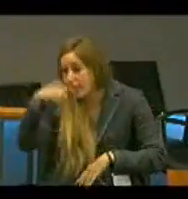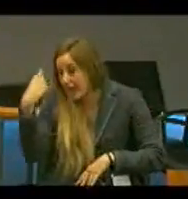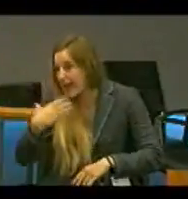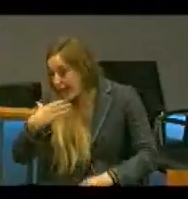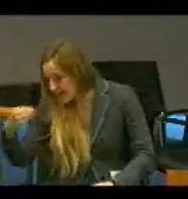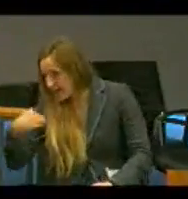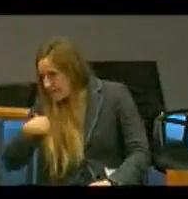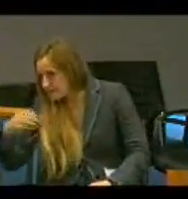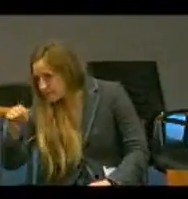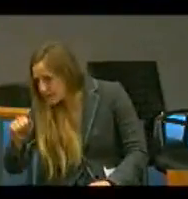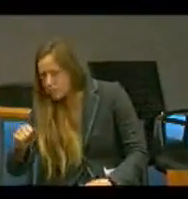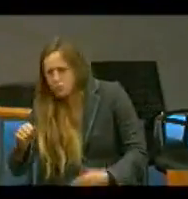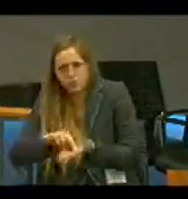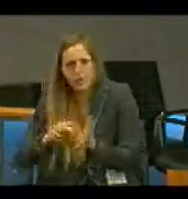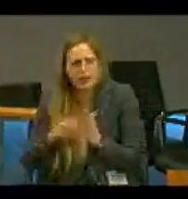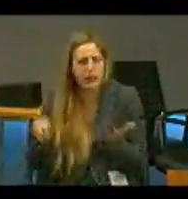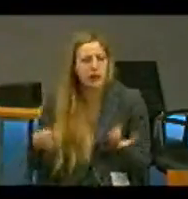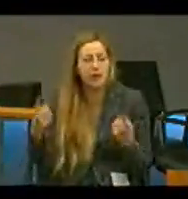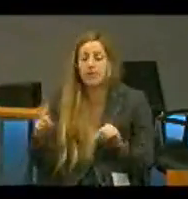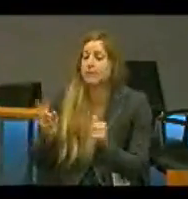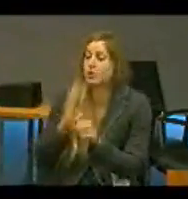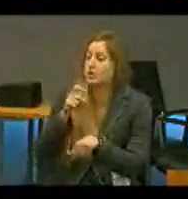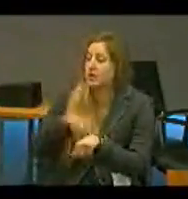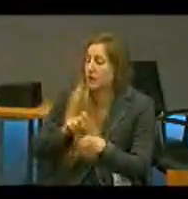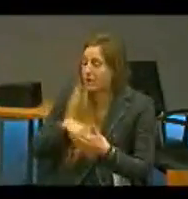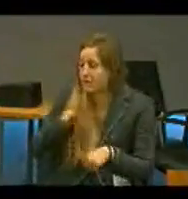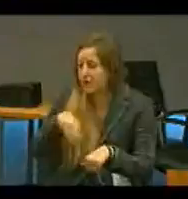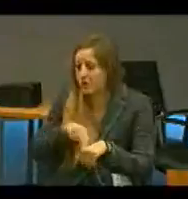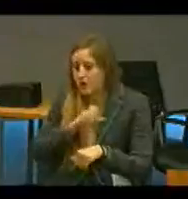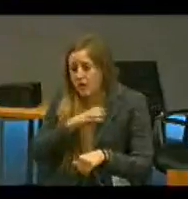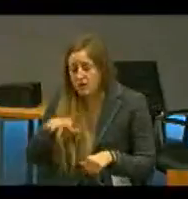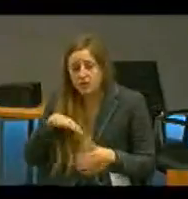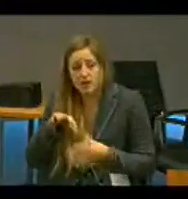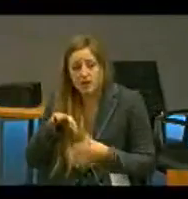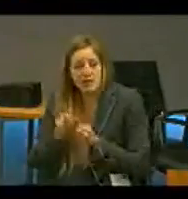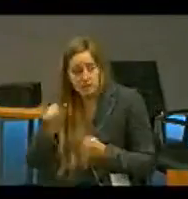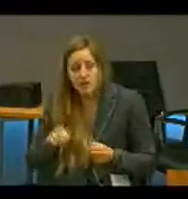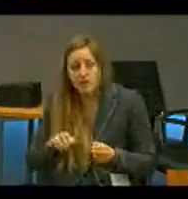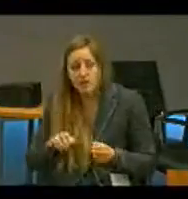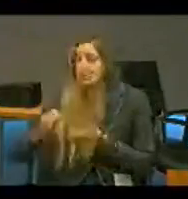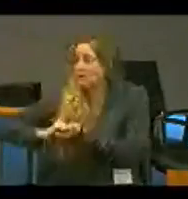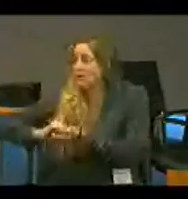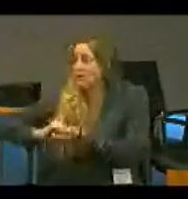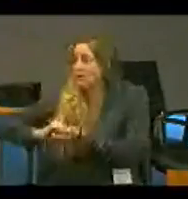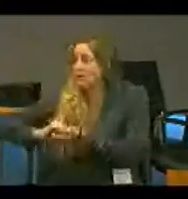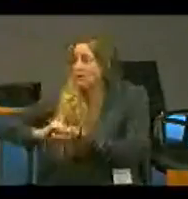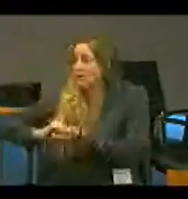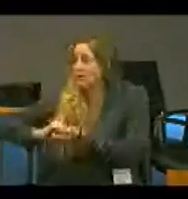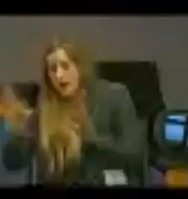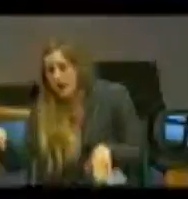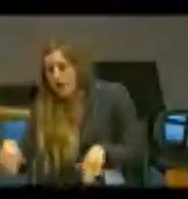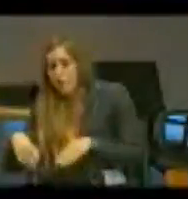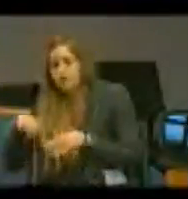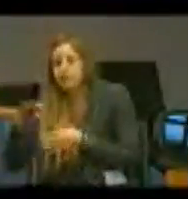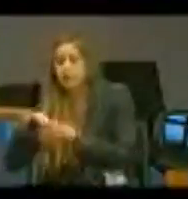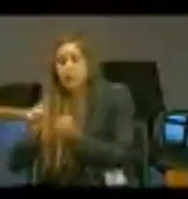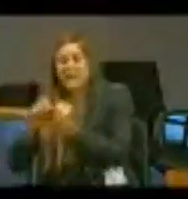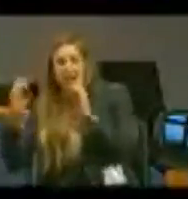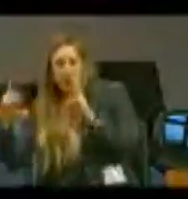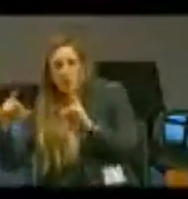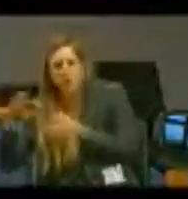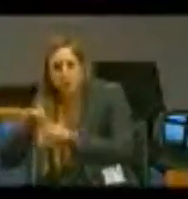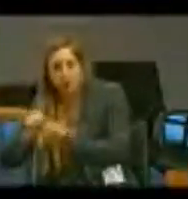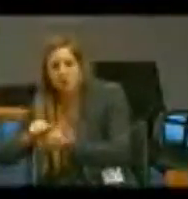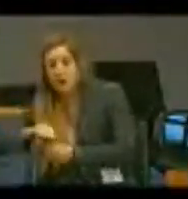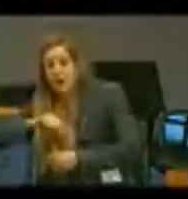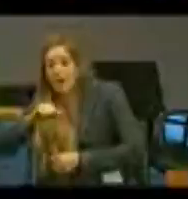first time that the National Council on Disability had teamed up with the White House Initiative on Educational Excellence of African Americans. We centered the agenda around